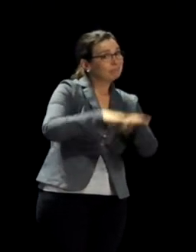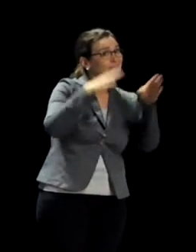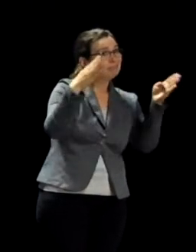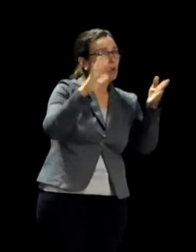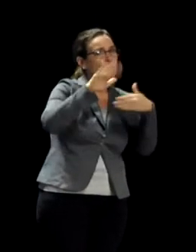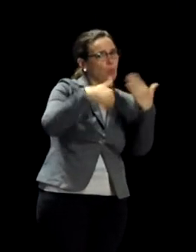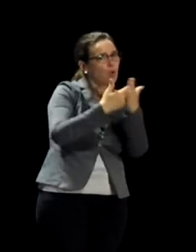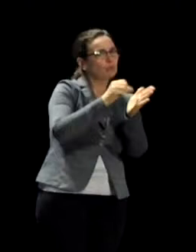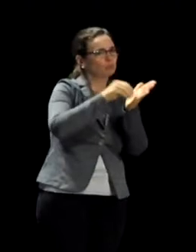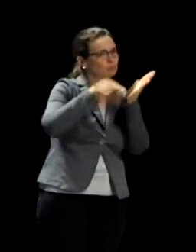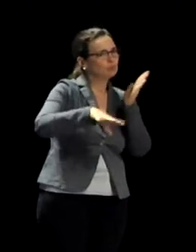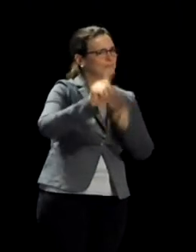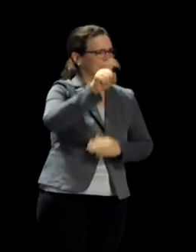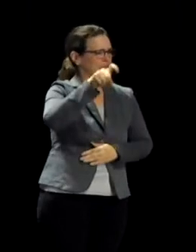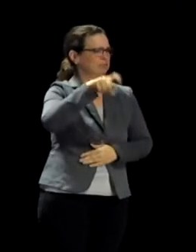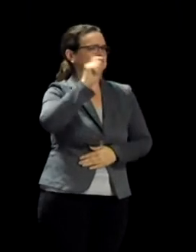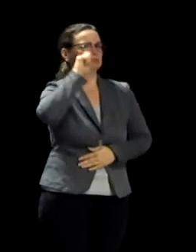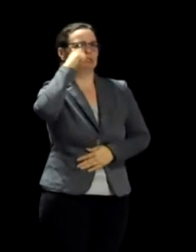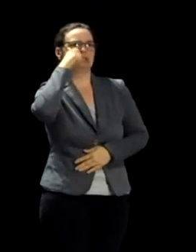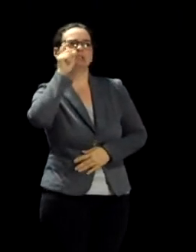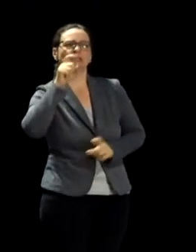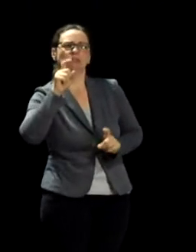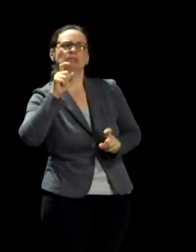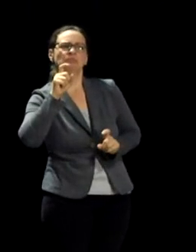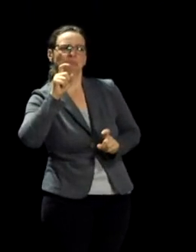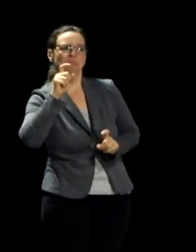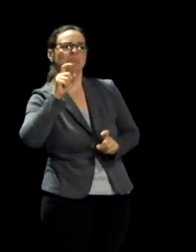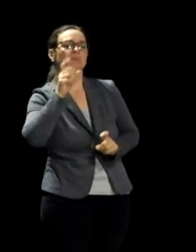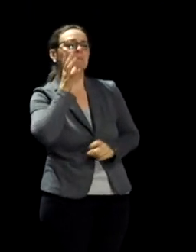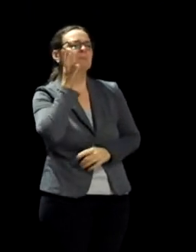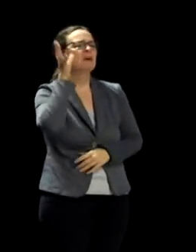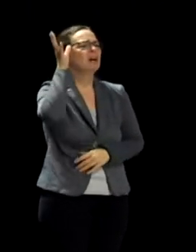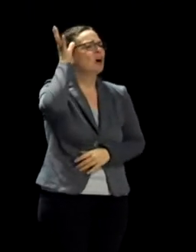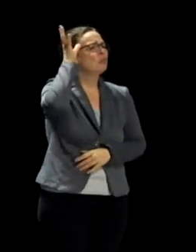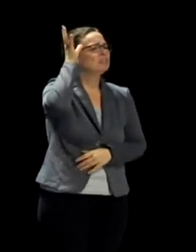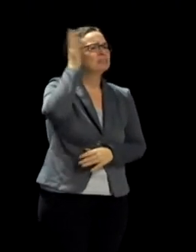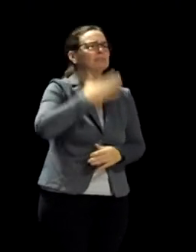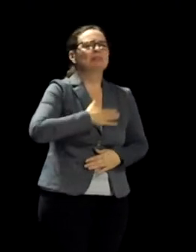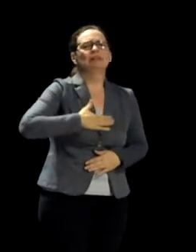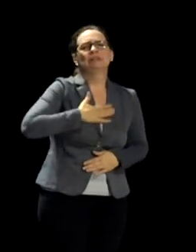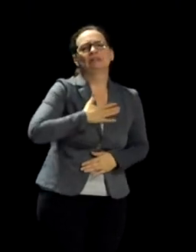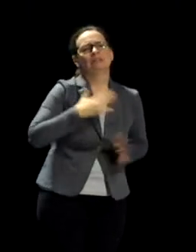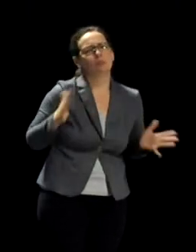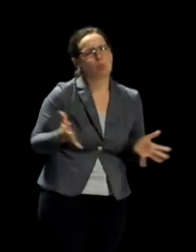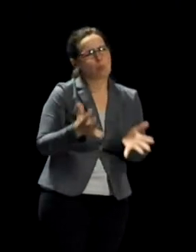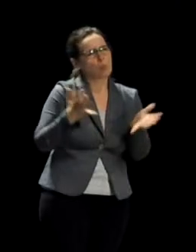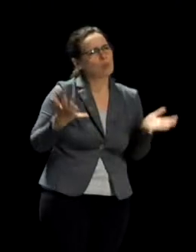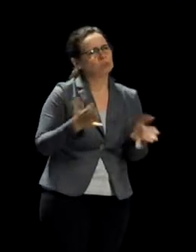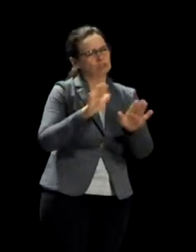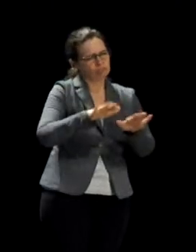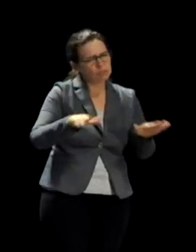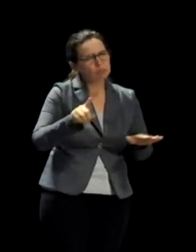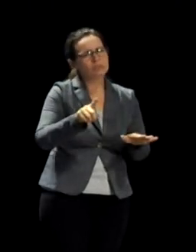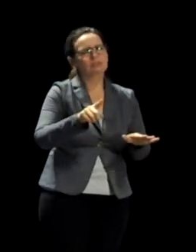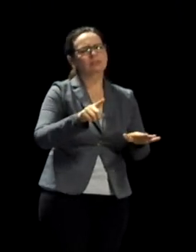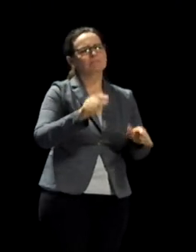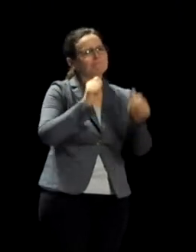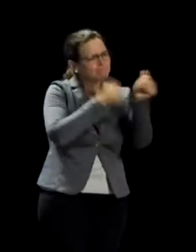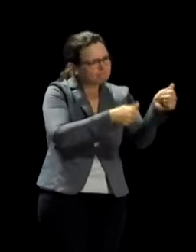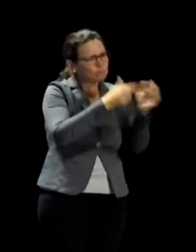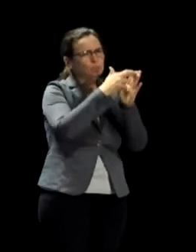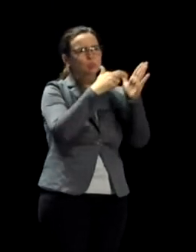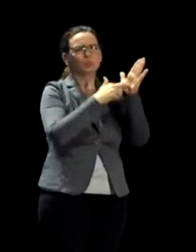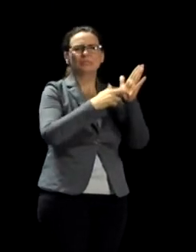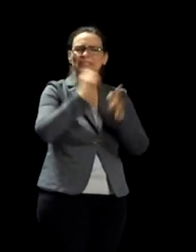to really work with our 17-year-olds, our 18-year-olds, and our 19-year-olds. We need to get these kids tested. They've been